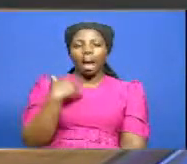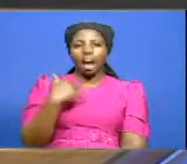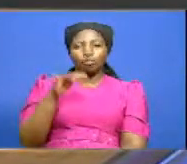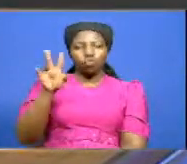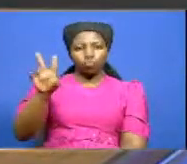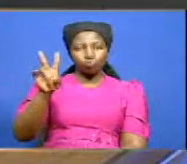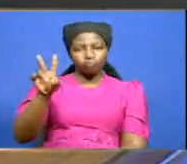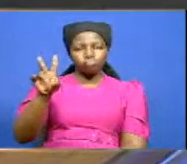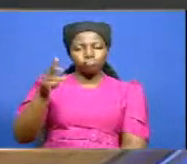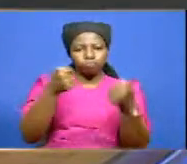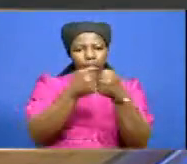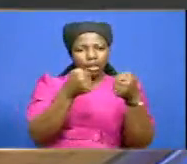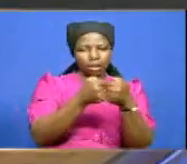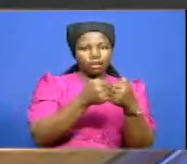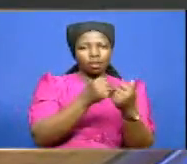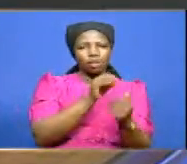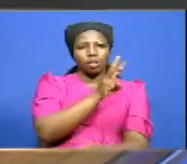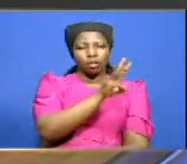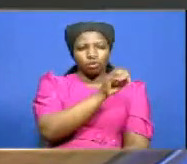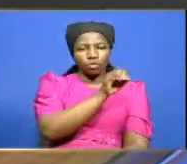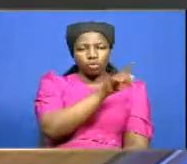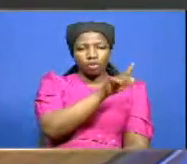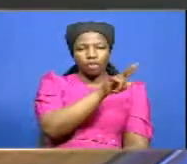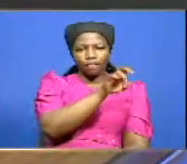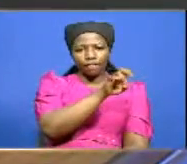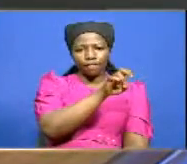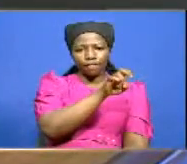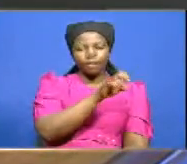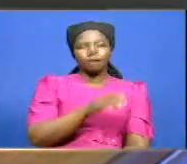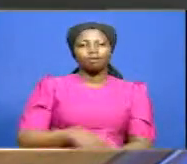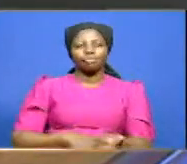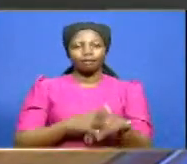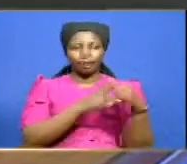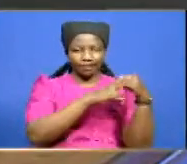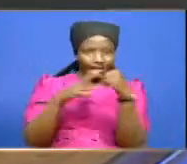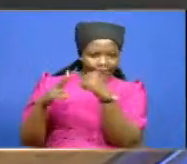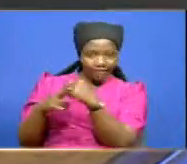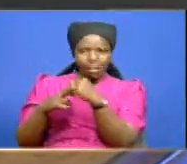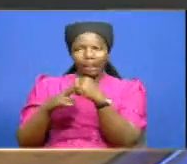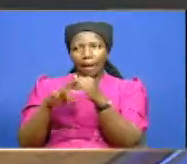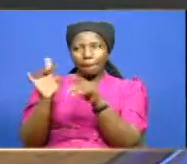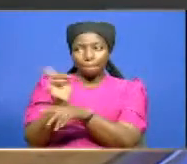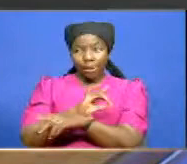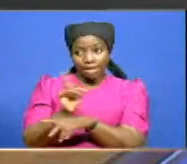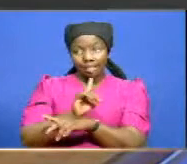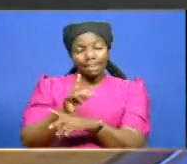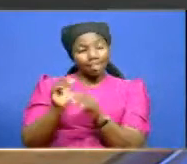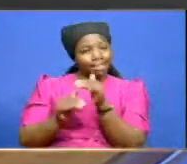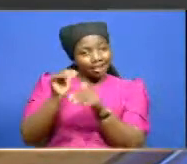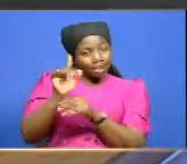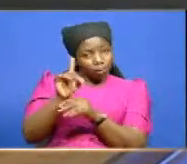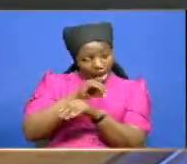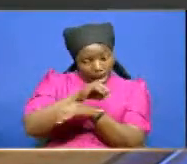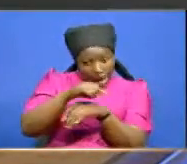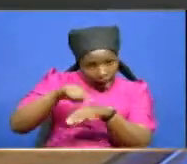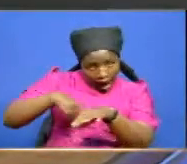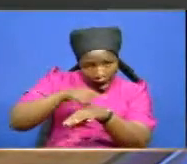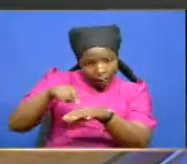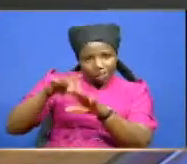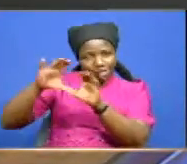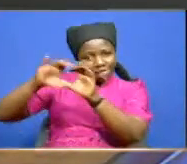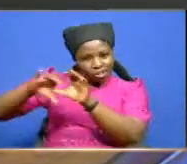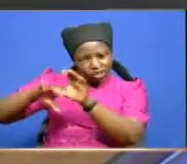up against Wolverhampton Wanderers. At the minute is 77 minutes, and at about in the next 1 hour or so,